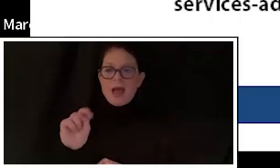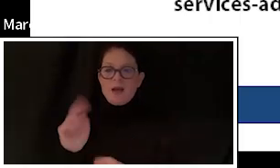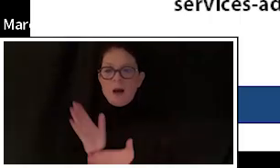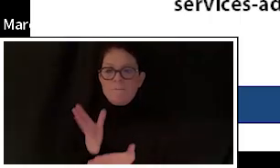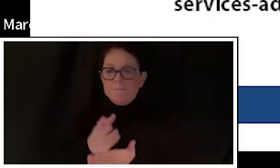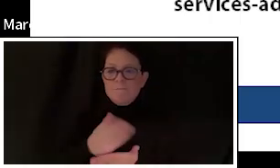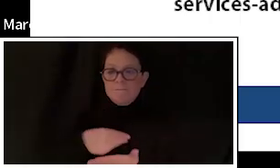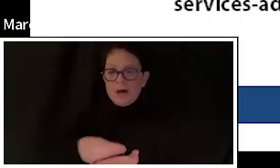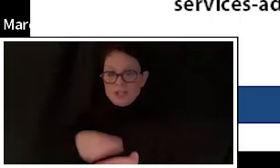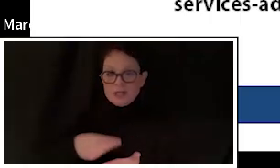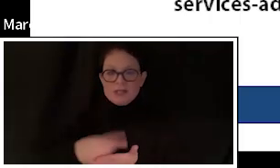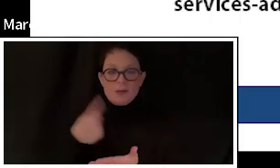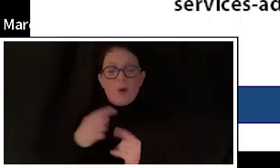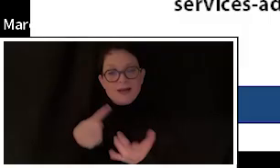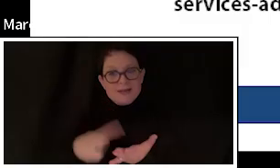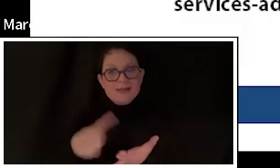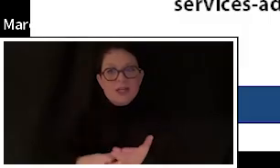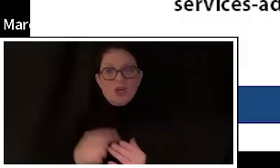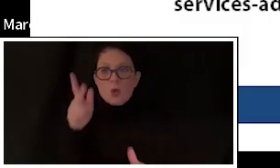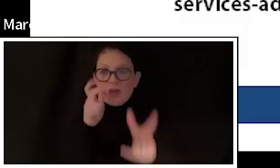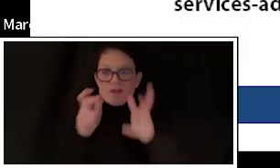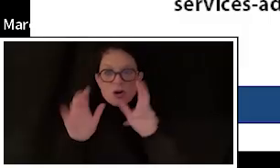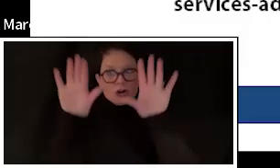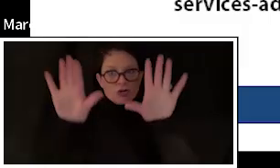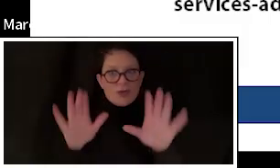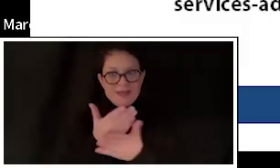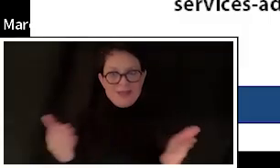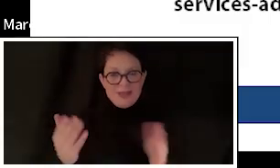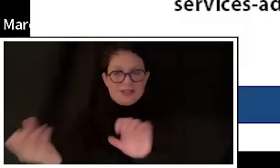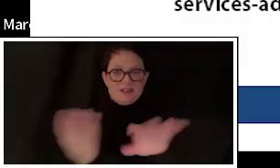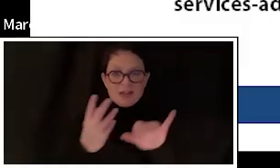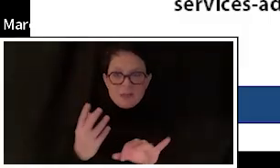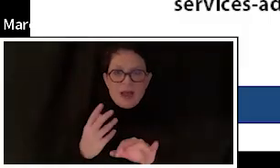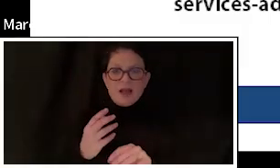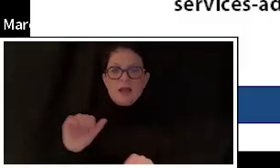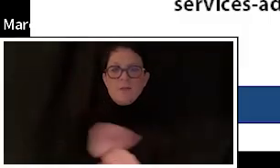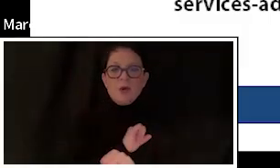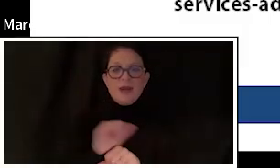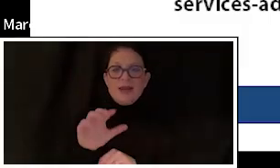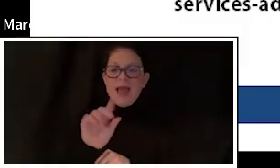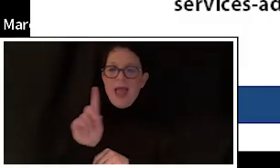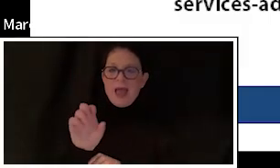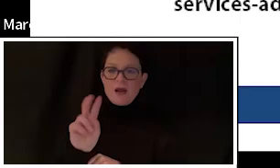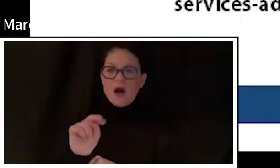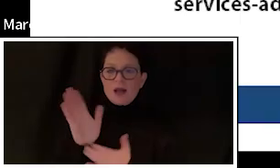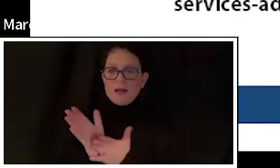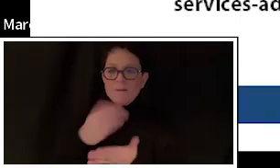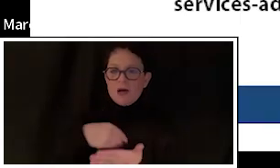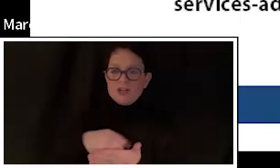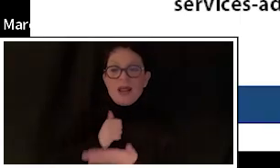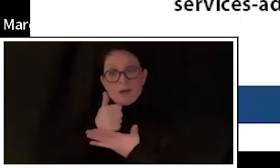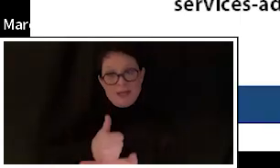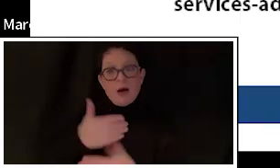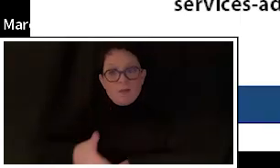that I wanted to discuss. We've heard a lot of really great feedback about the employment add-on budget and how it's made a big difference